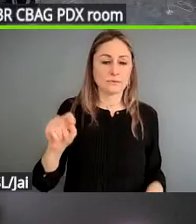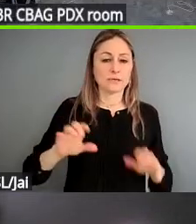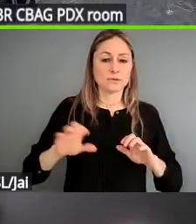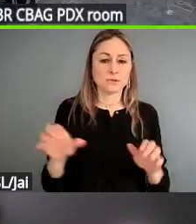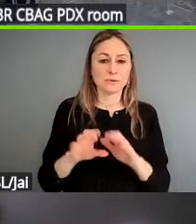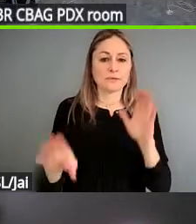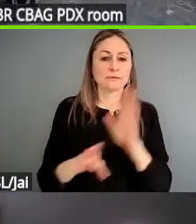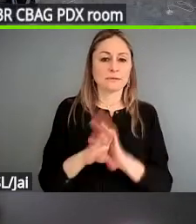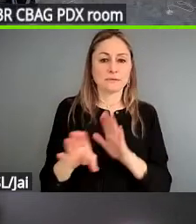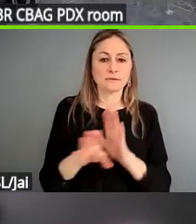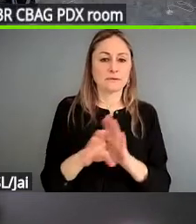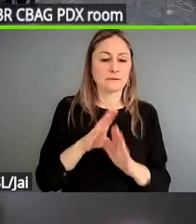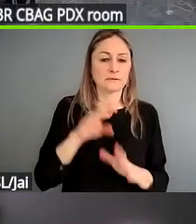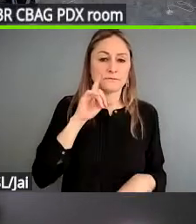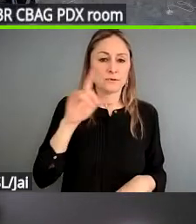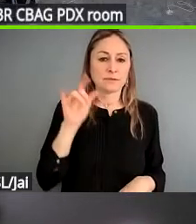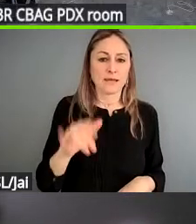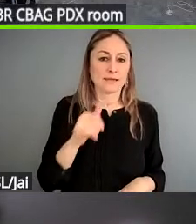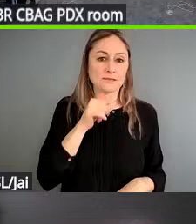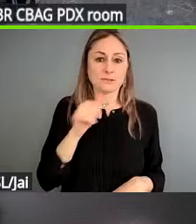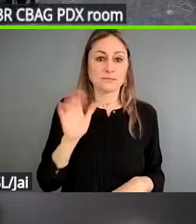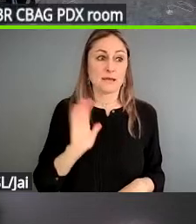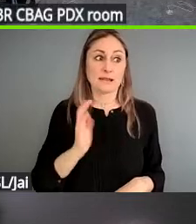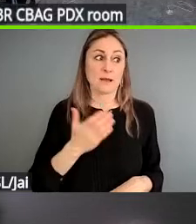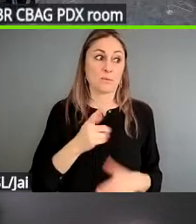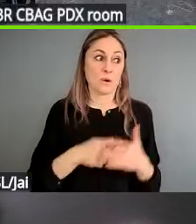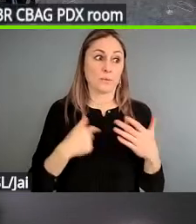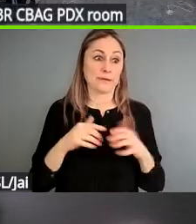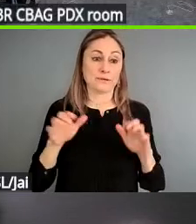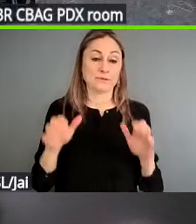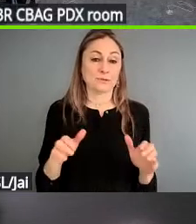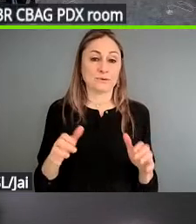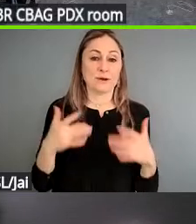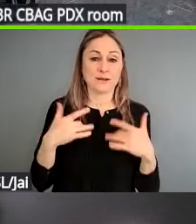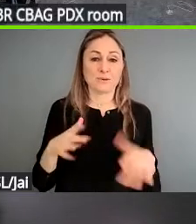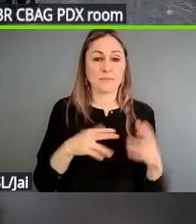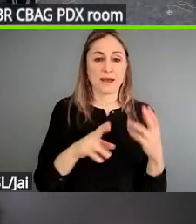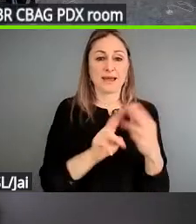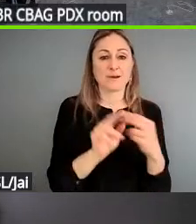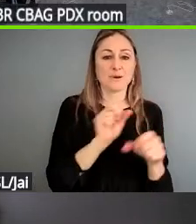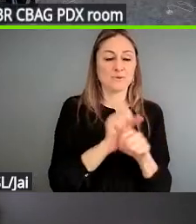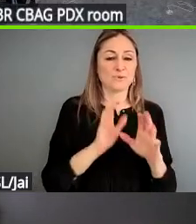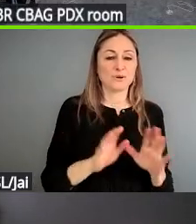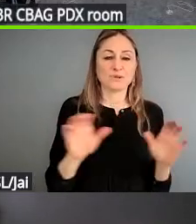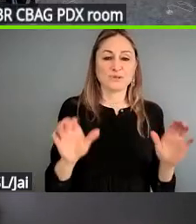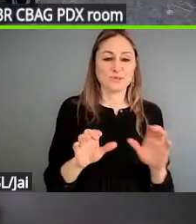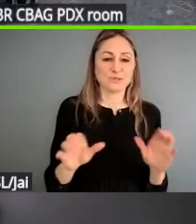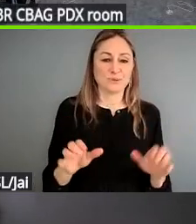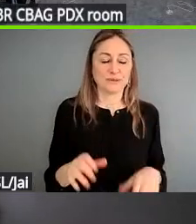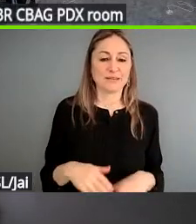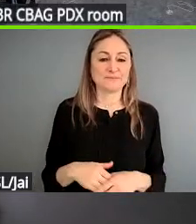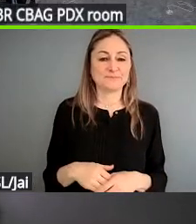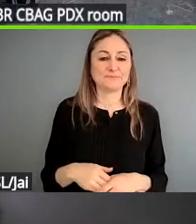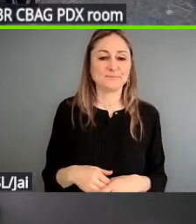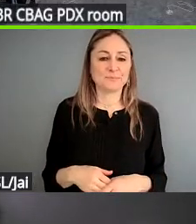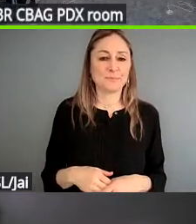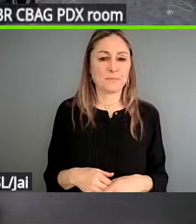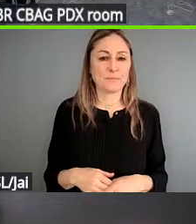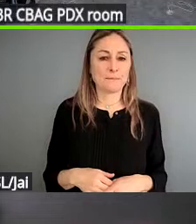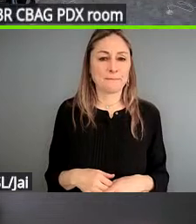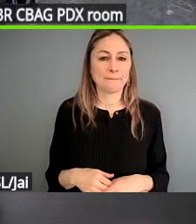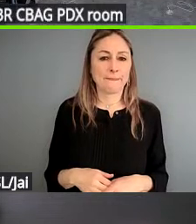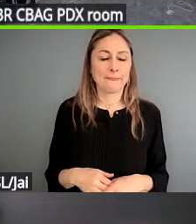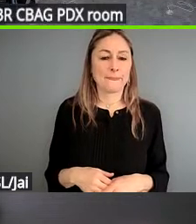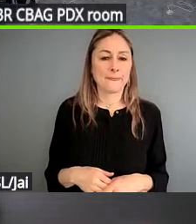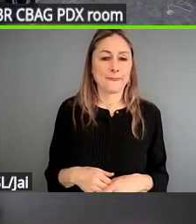affordable housing. I think that's just not our bag. And I don't want my highway holders doing that. I don't think you do either. But there's a